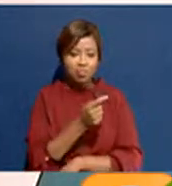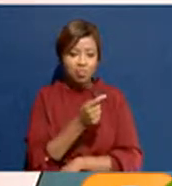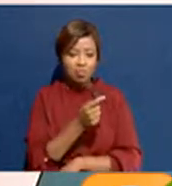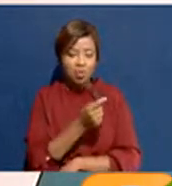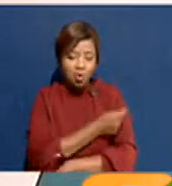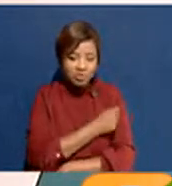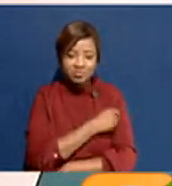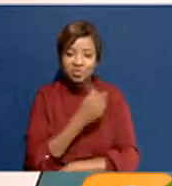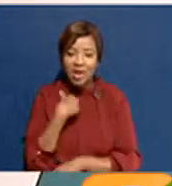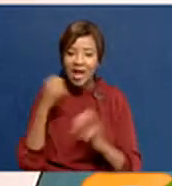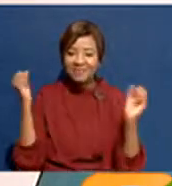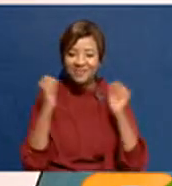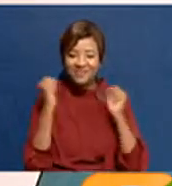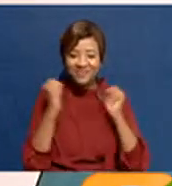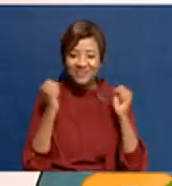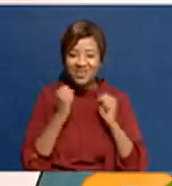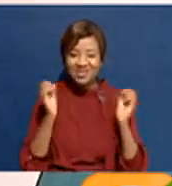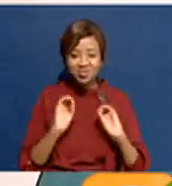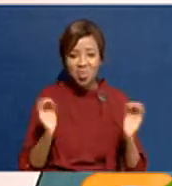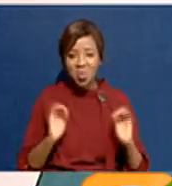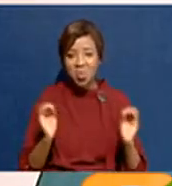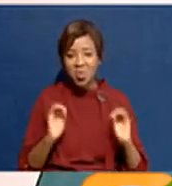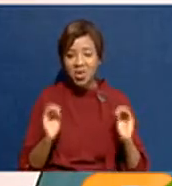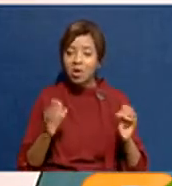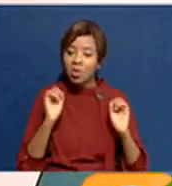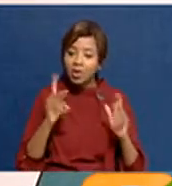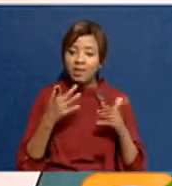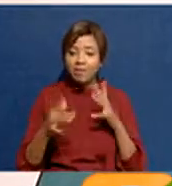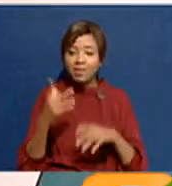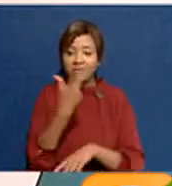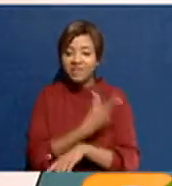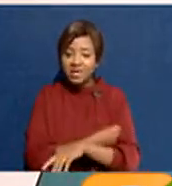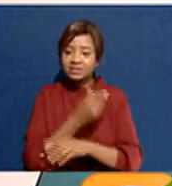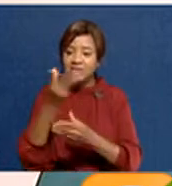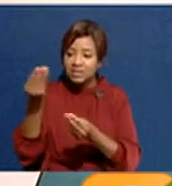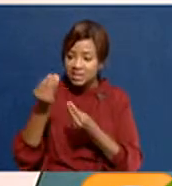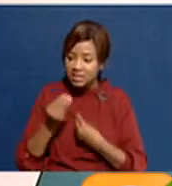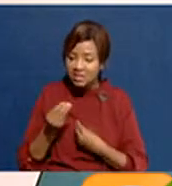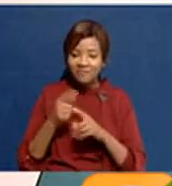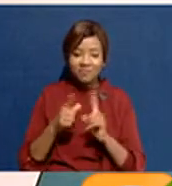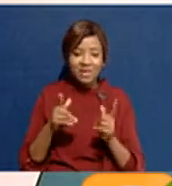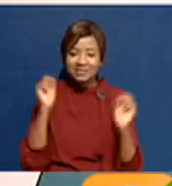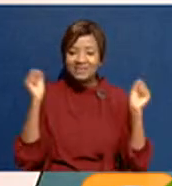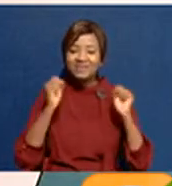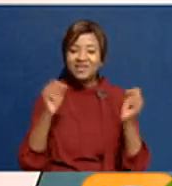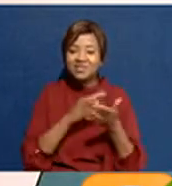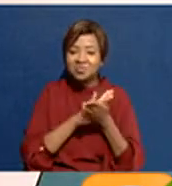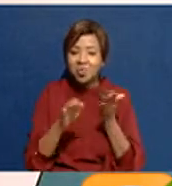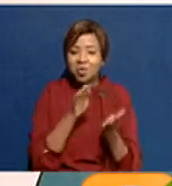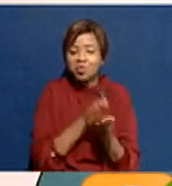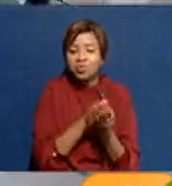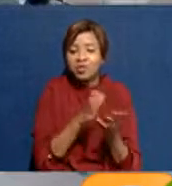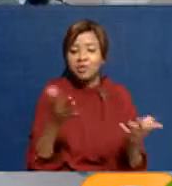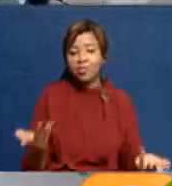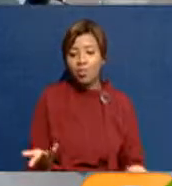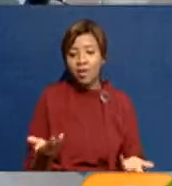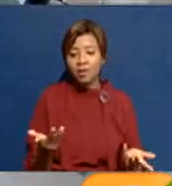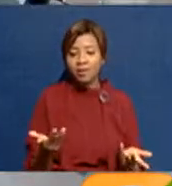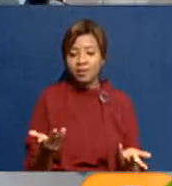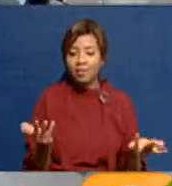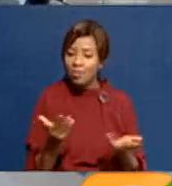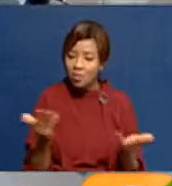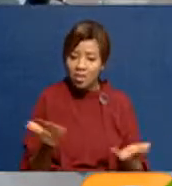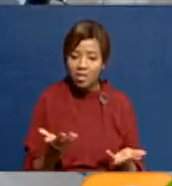So even if the vaccines are there, they can't be adequately stored to serve, you know, the patients that need them. So how do we kind of